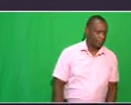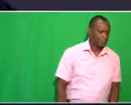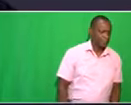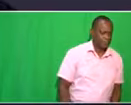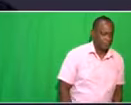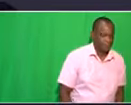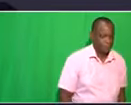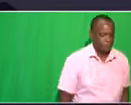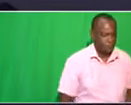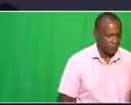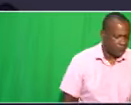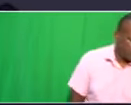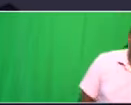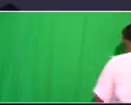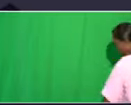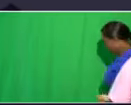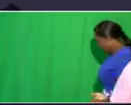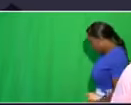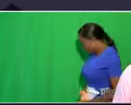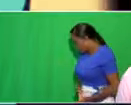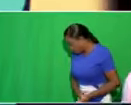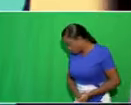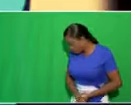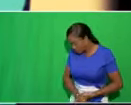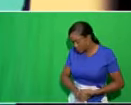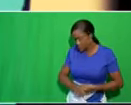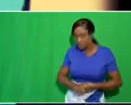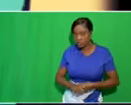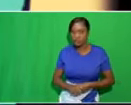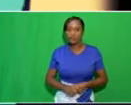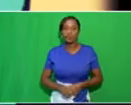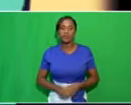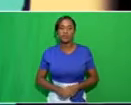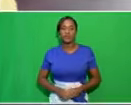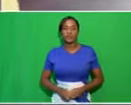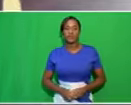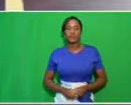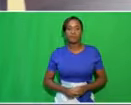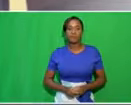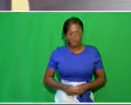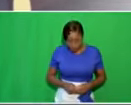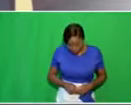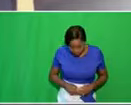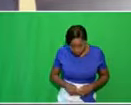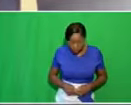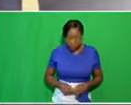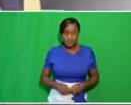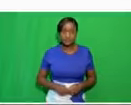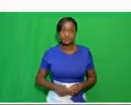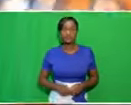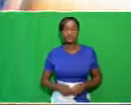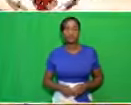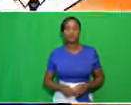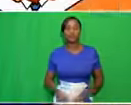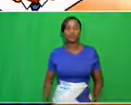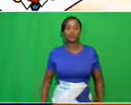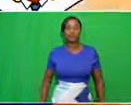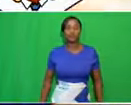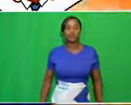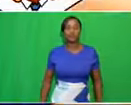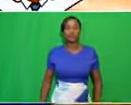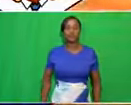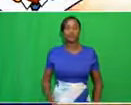scared. It's okay. Just keep your mask on and wash your hands as often as possible. Remember how we practice? Mm-hmm. It will be fun to be